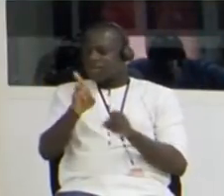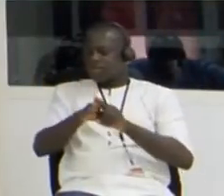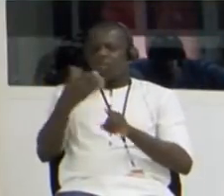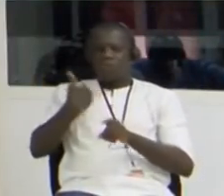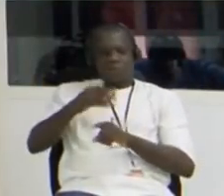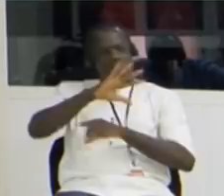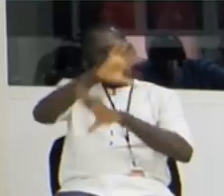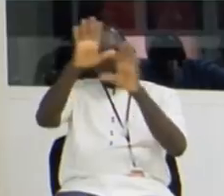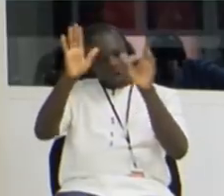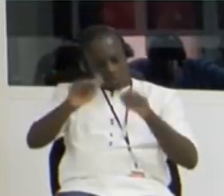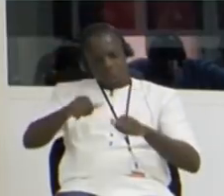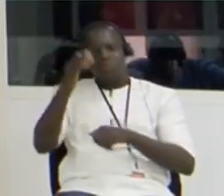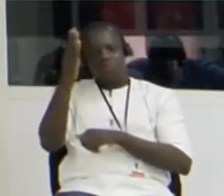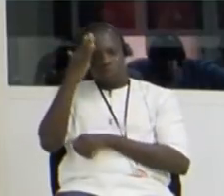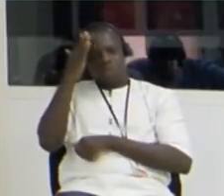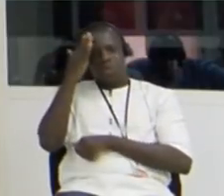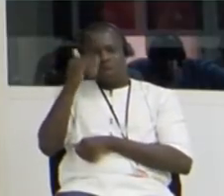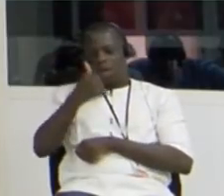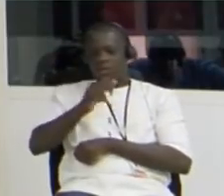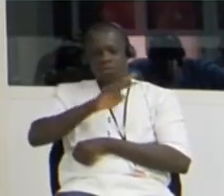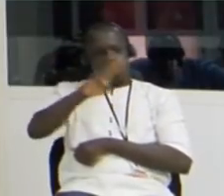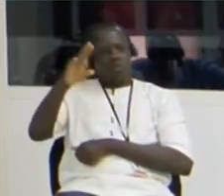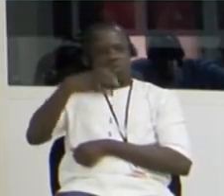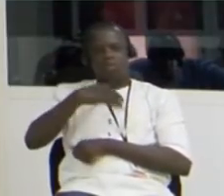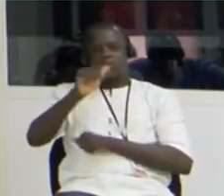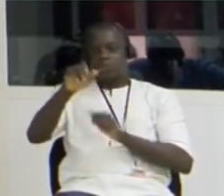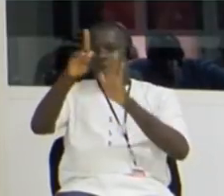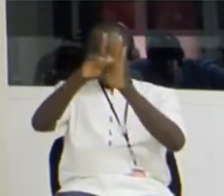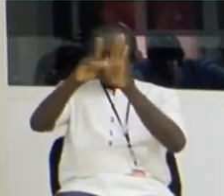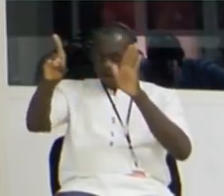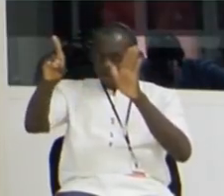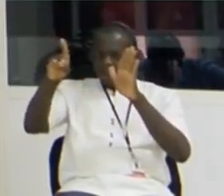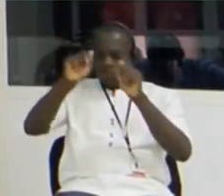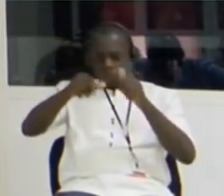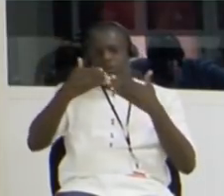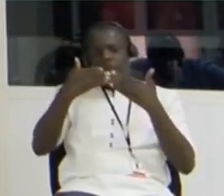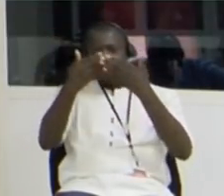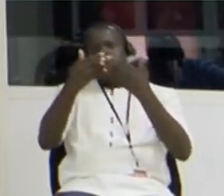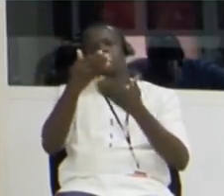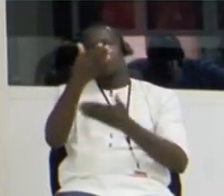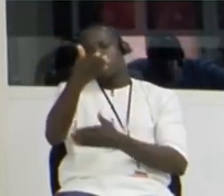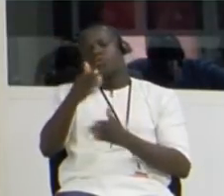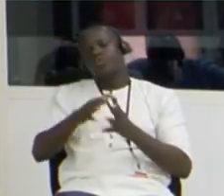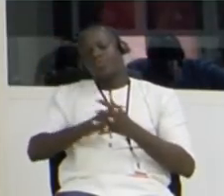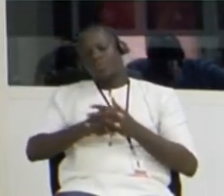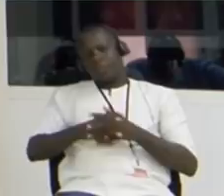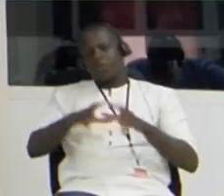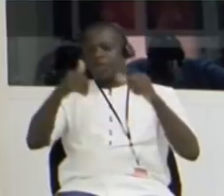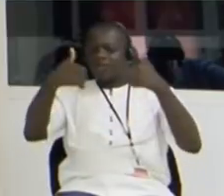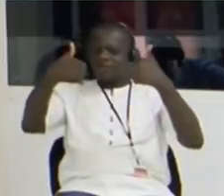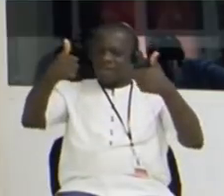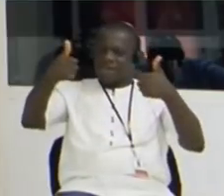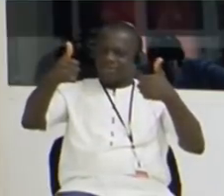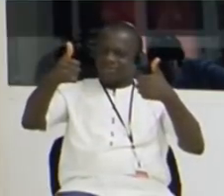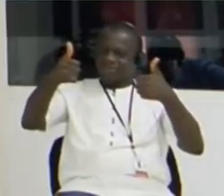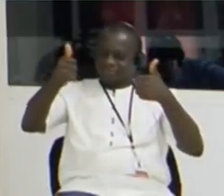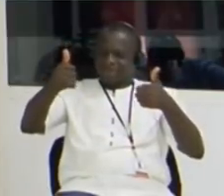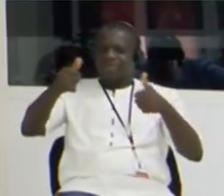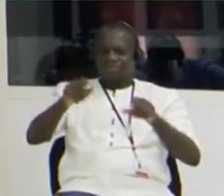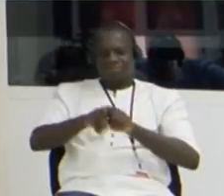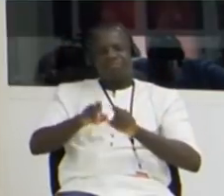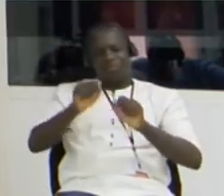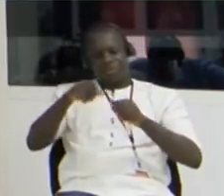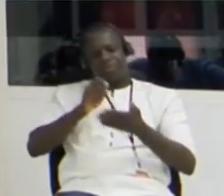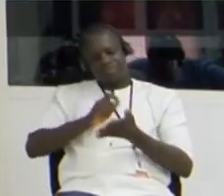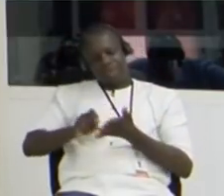happen. Okay. But I can tell you in private, in camera. That's fine. Perhaps you could also write that down